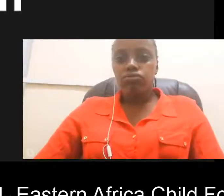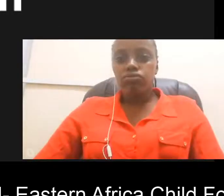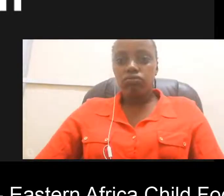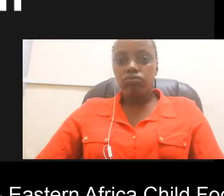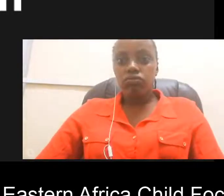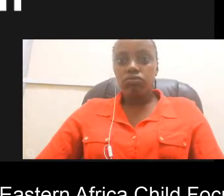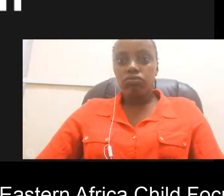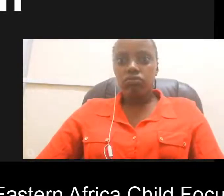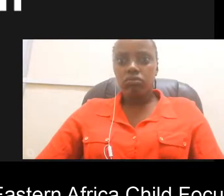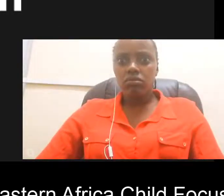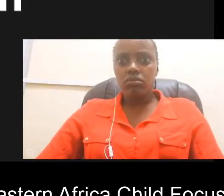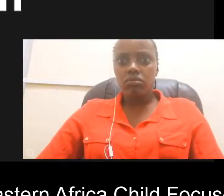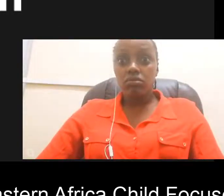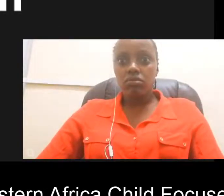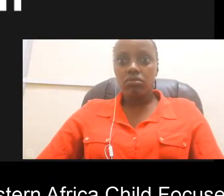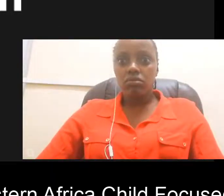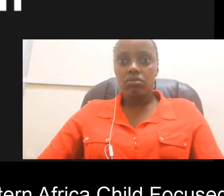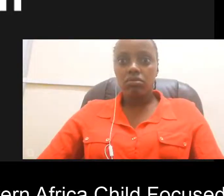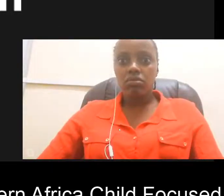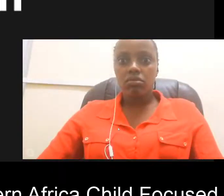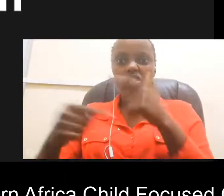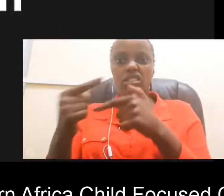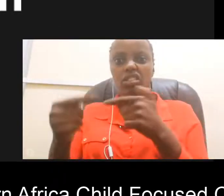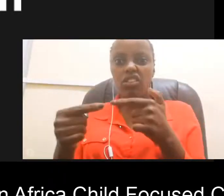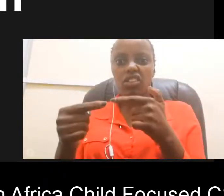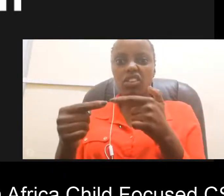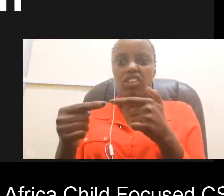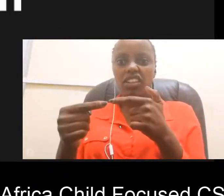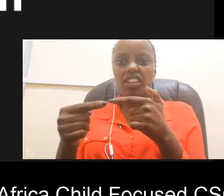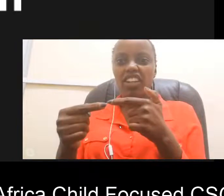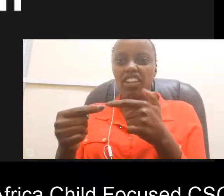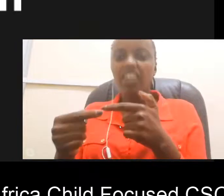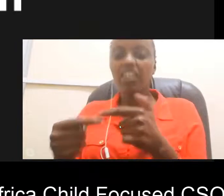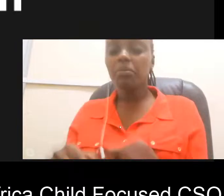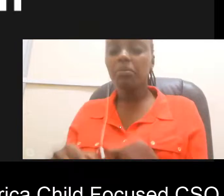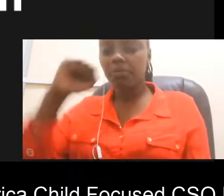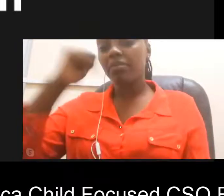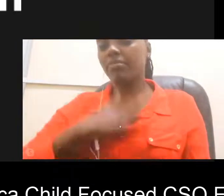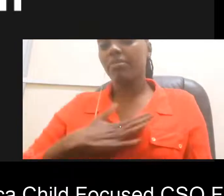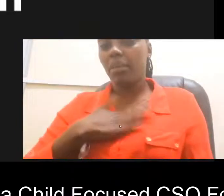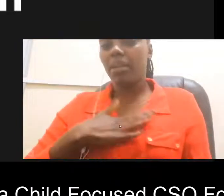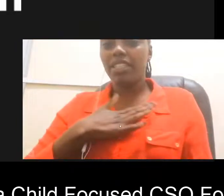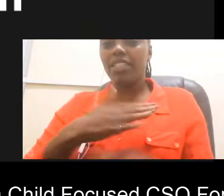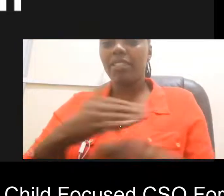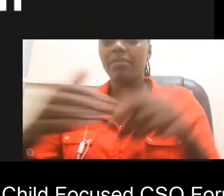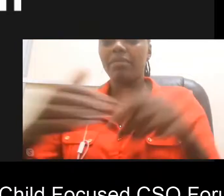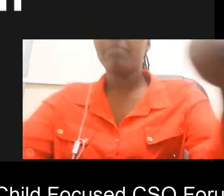Thank you, Anita, for the floor that we give me.